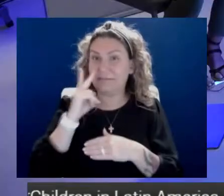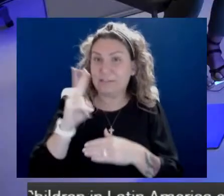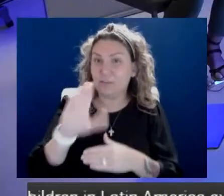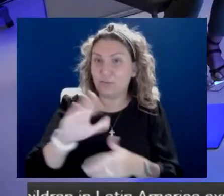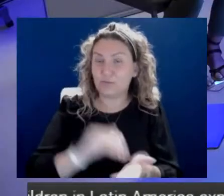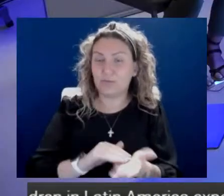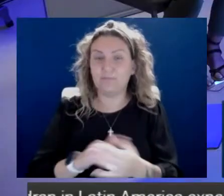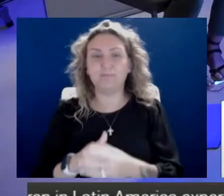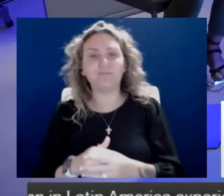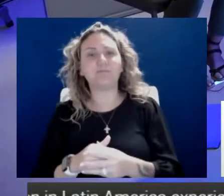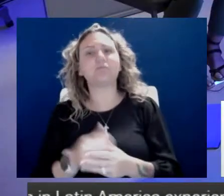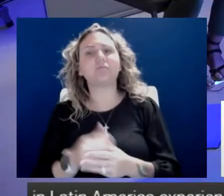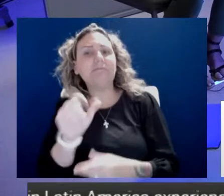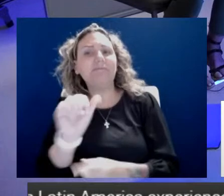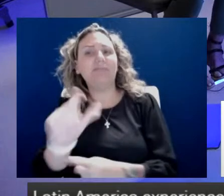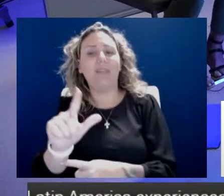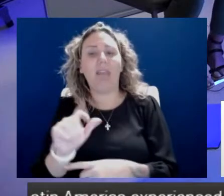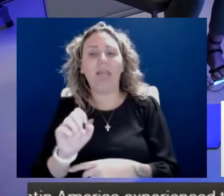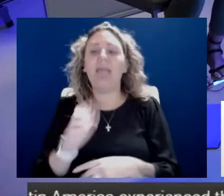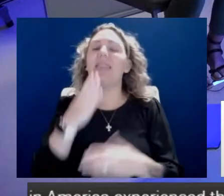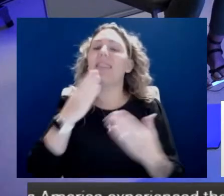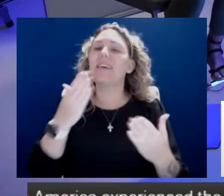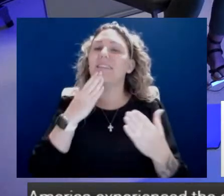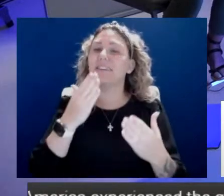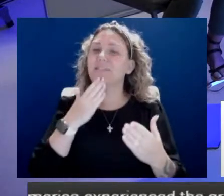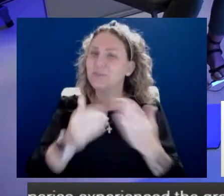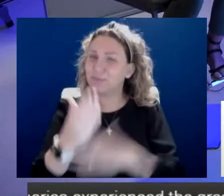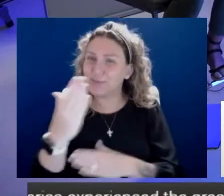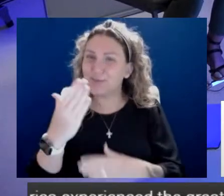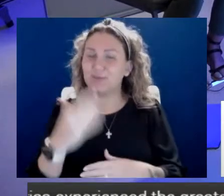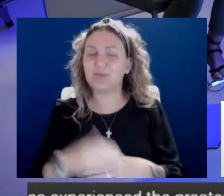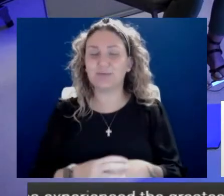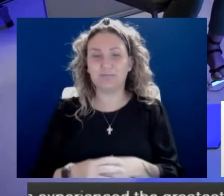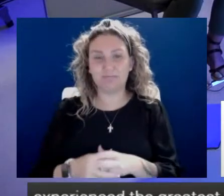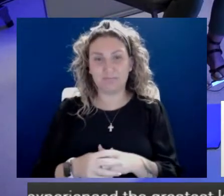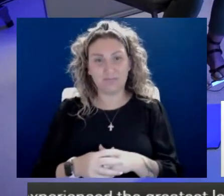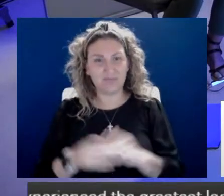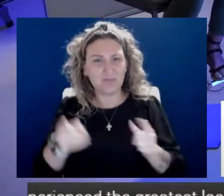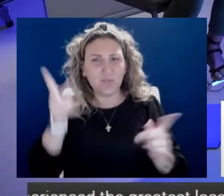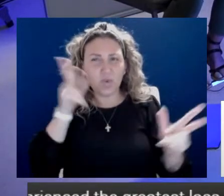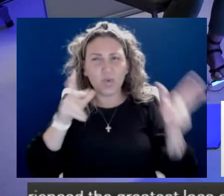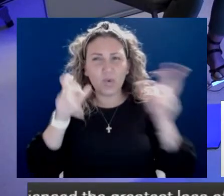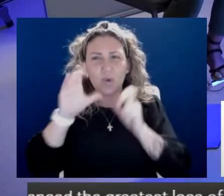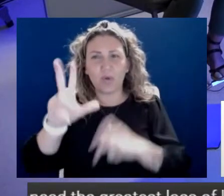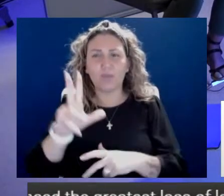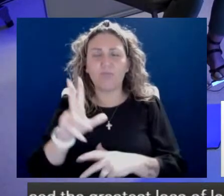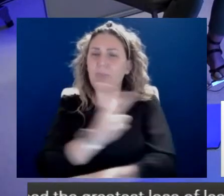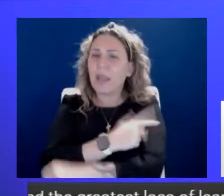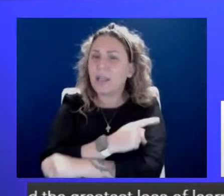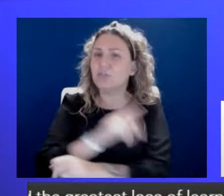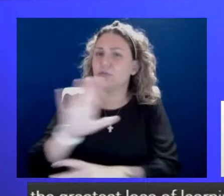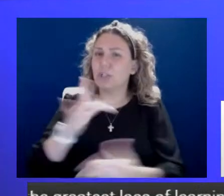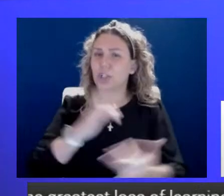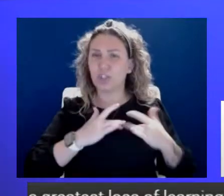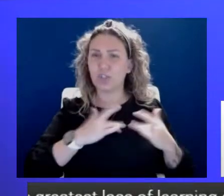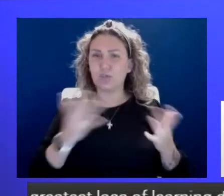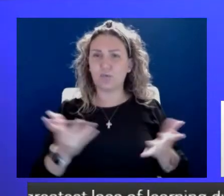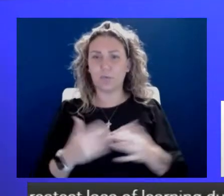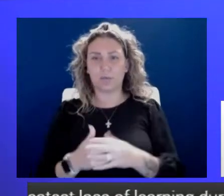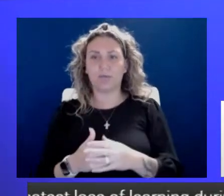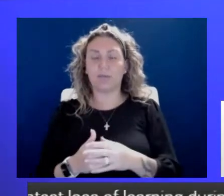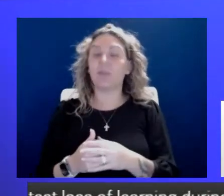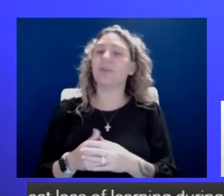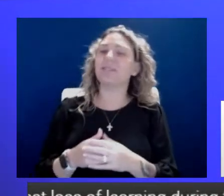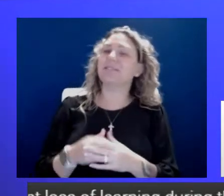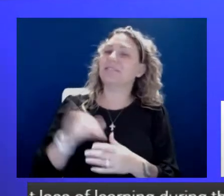Just first of all, I want to ask you, first of all, good morning, thanks for being with us. What are you hearing from patients? What are their concerns right now? Just like Jason spoke about,